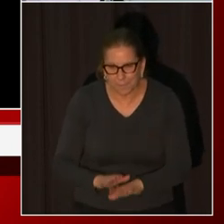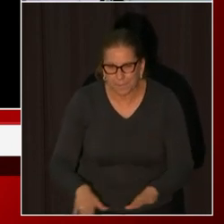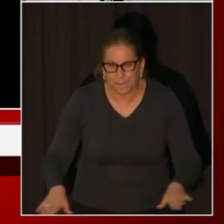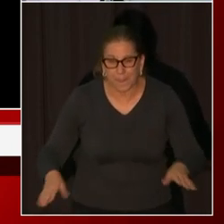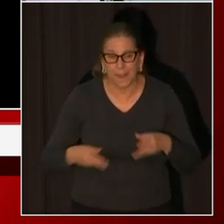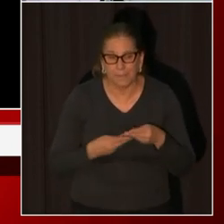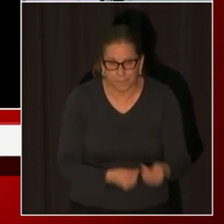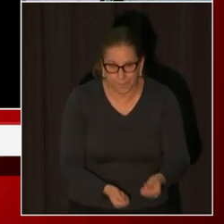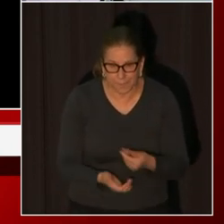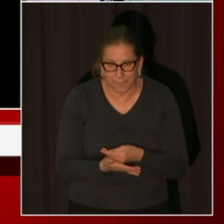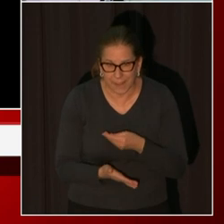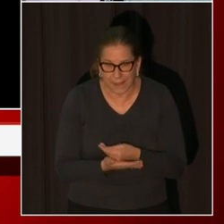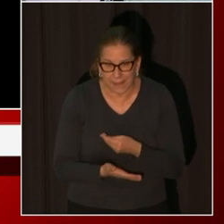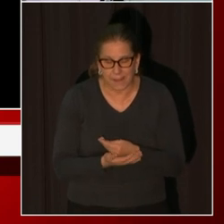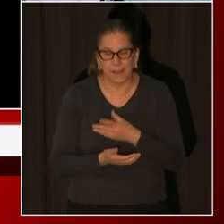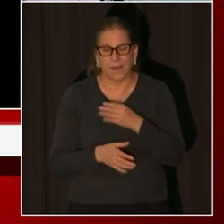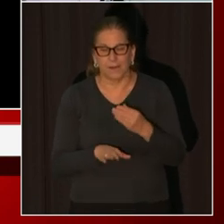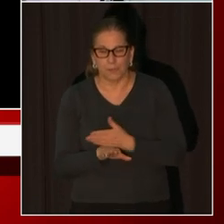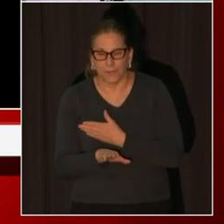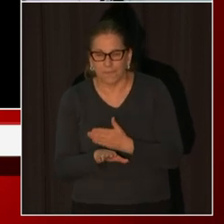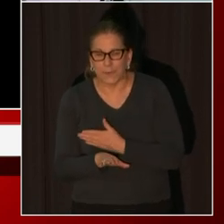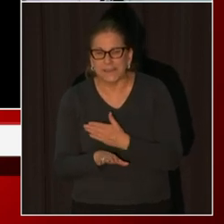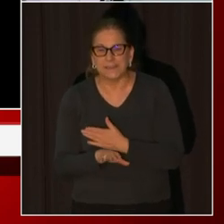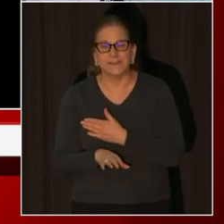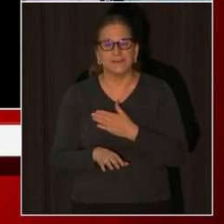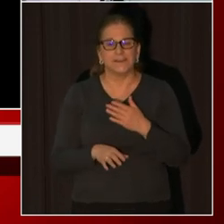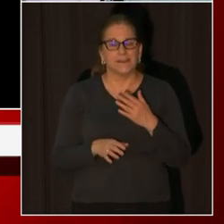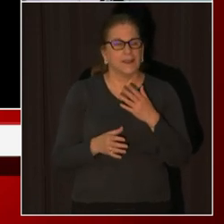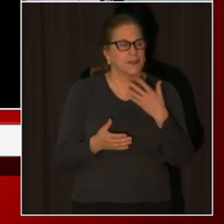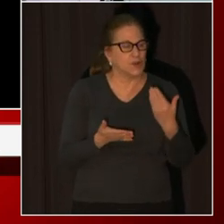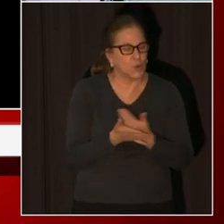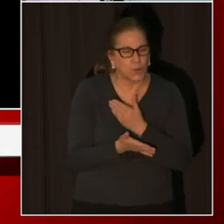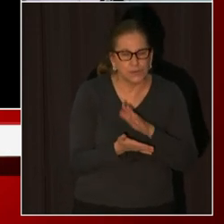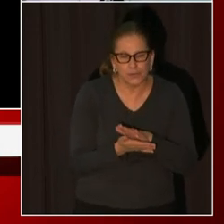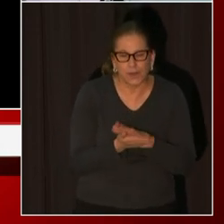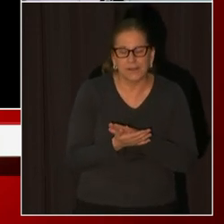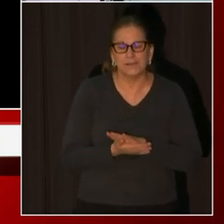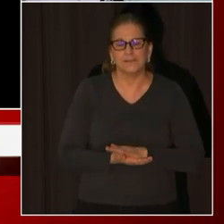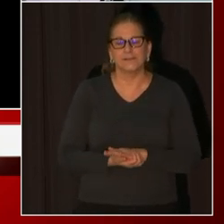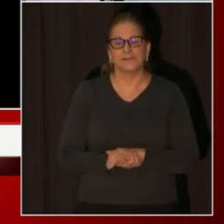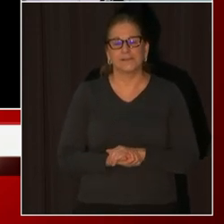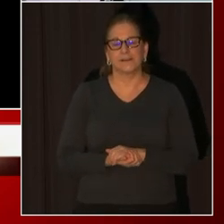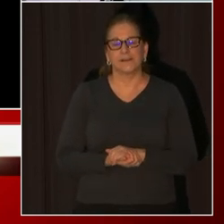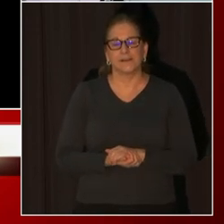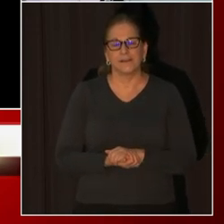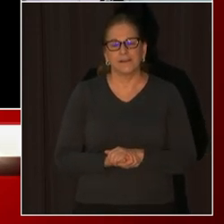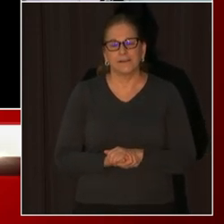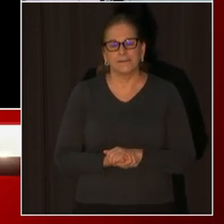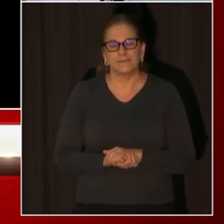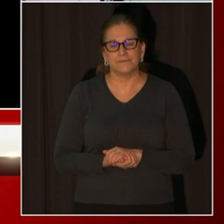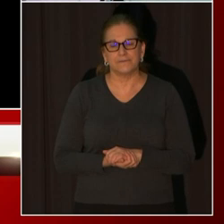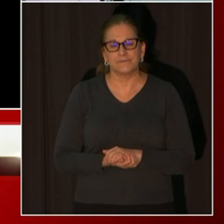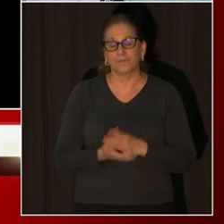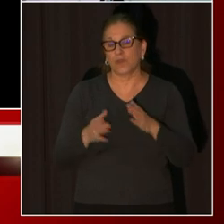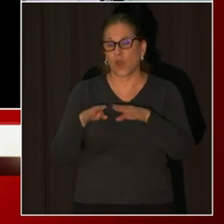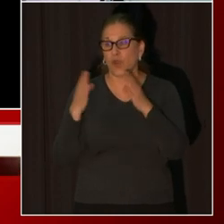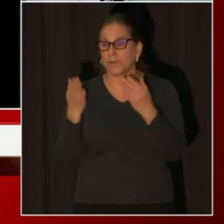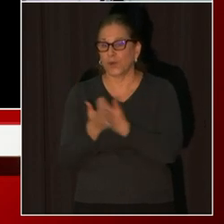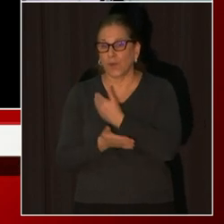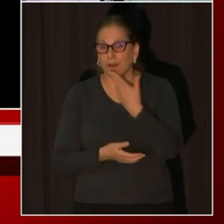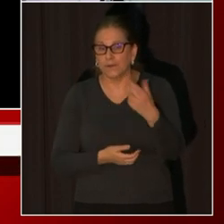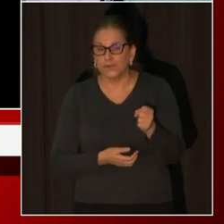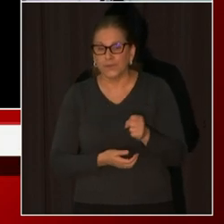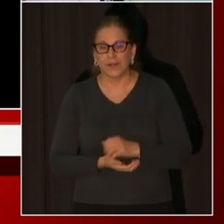schools, including $80 million to open a new Bard High School Early College at the site of the Malcolm X Opportunity